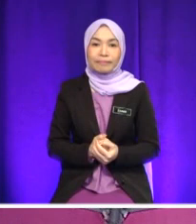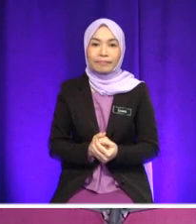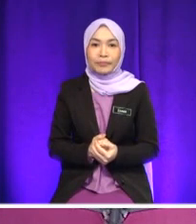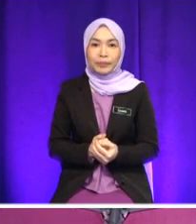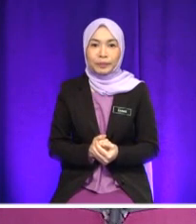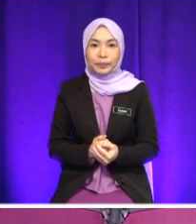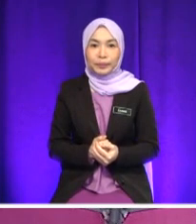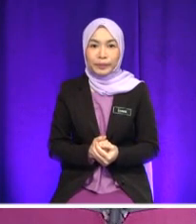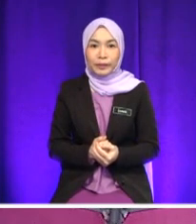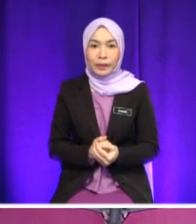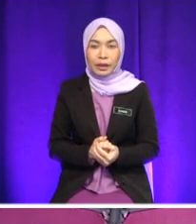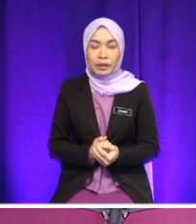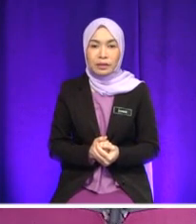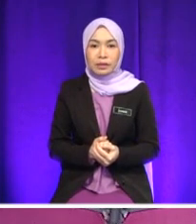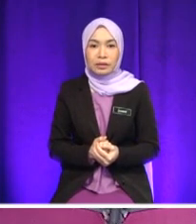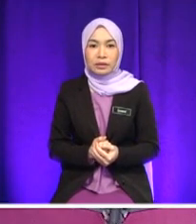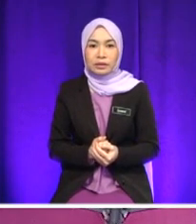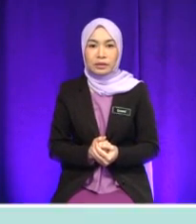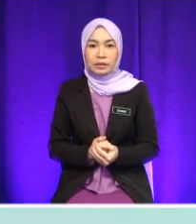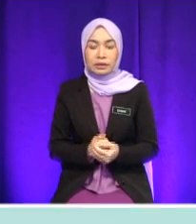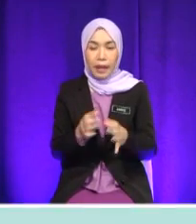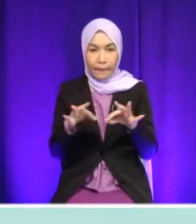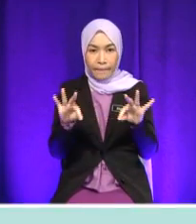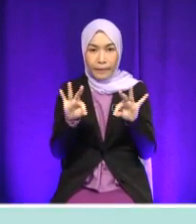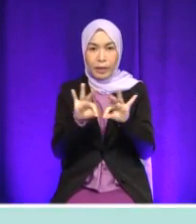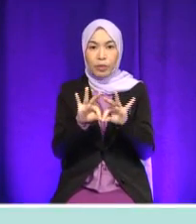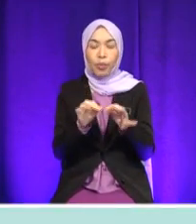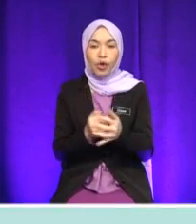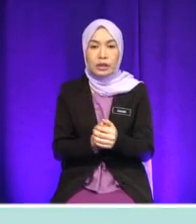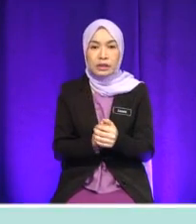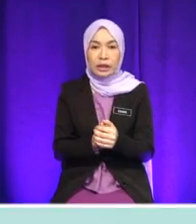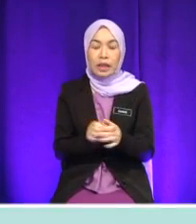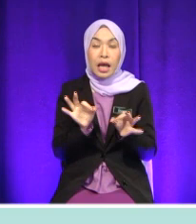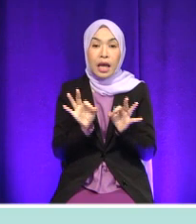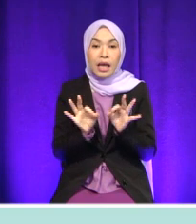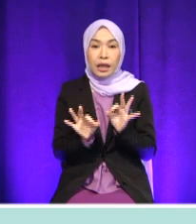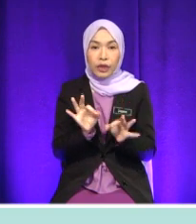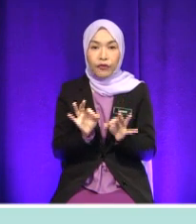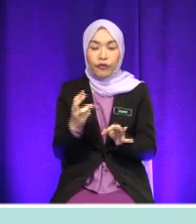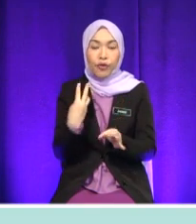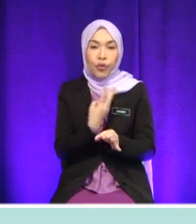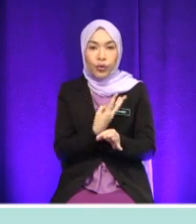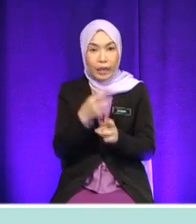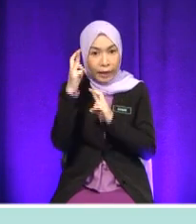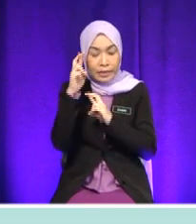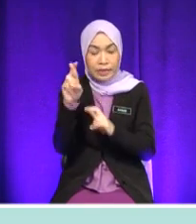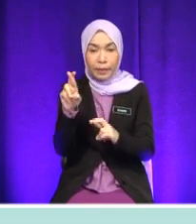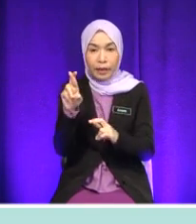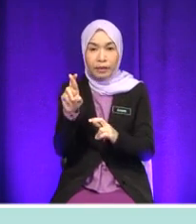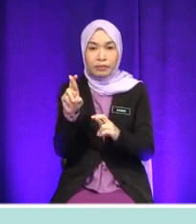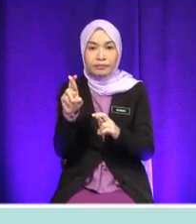right? Yeah. Okay, so it is also to respect others' opinions and be able to carry on the